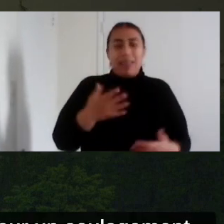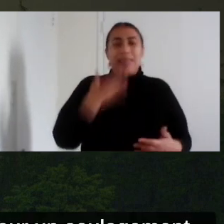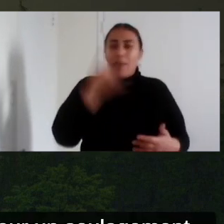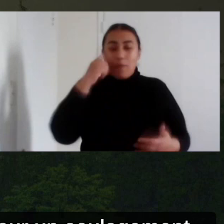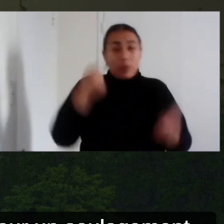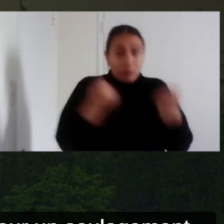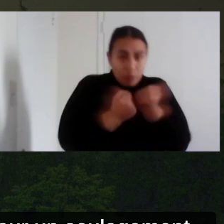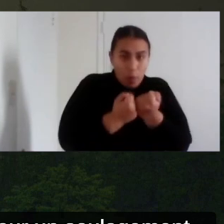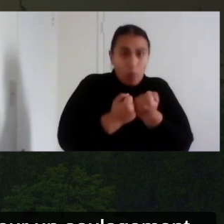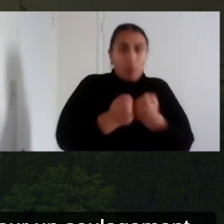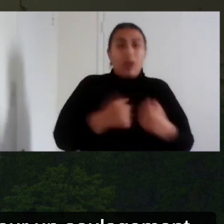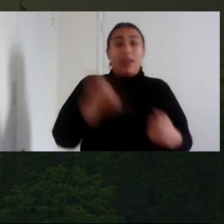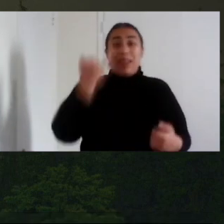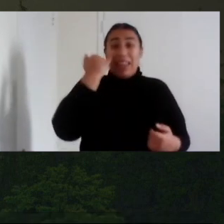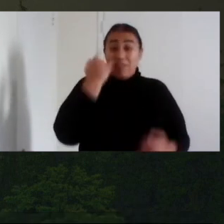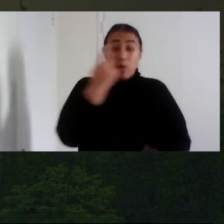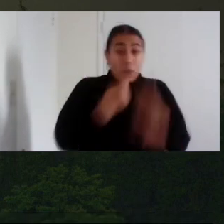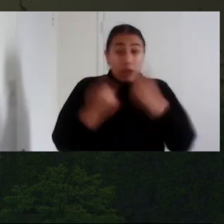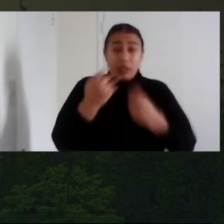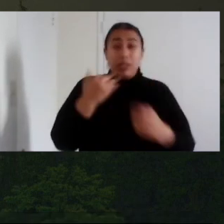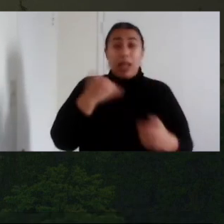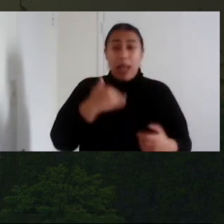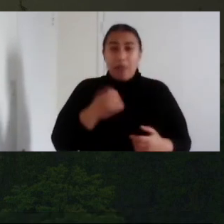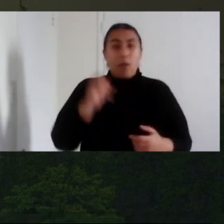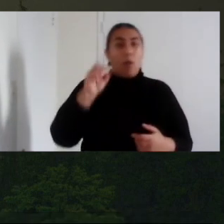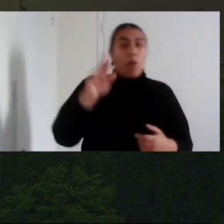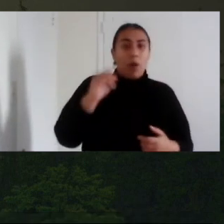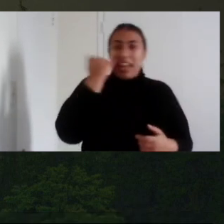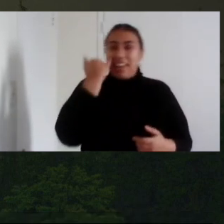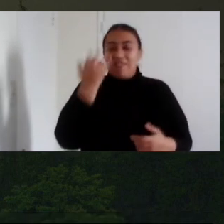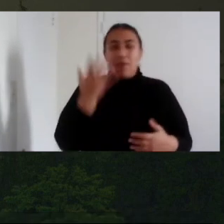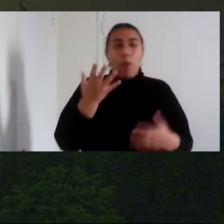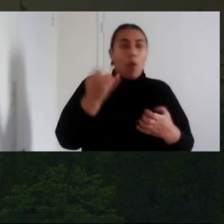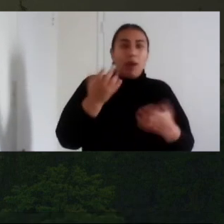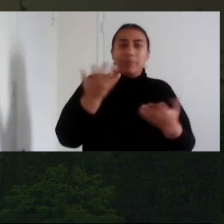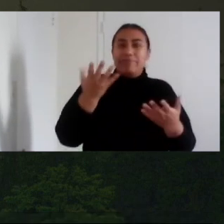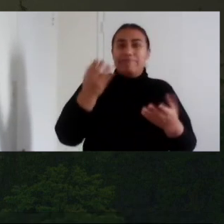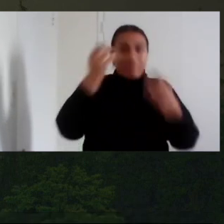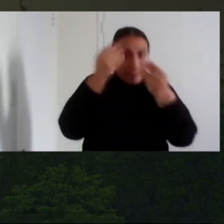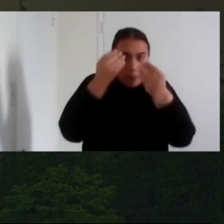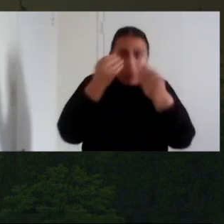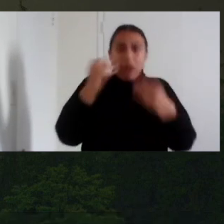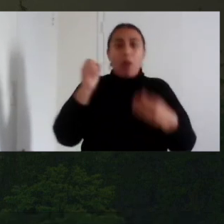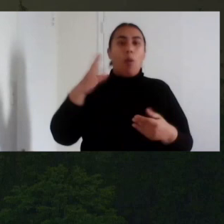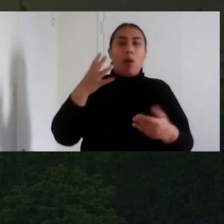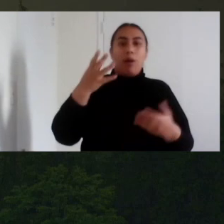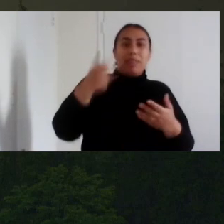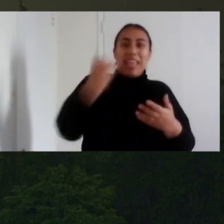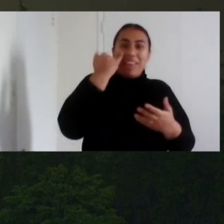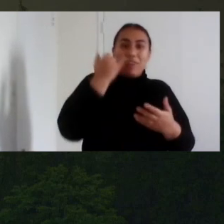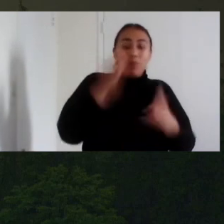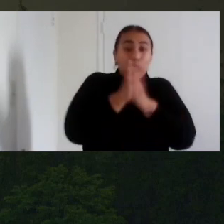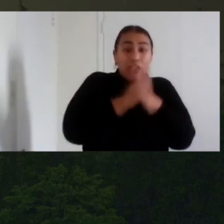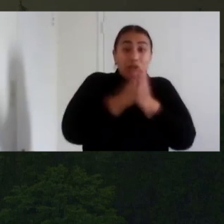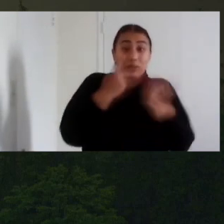strain for more immediate relief. So our answer would be inhalation would help that patient. Another very good question. So that brings